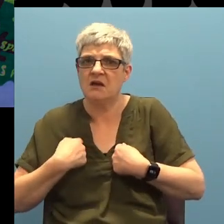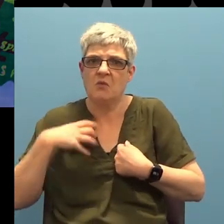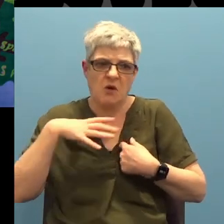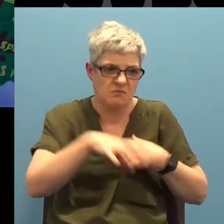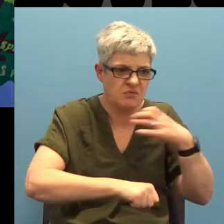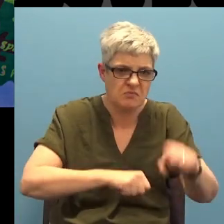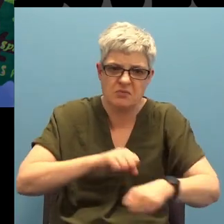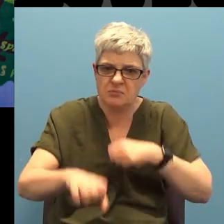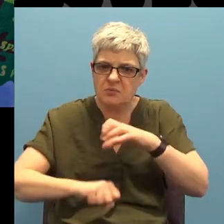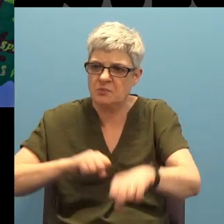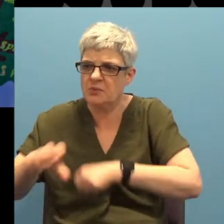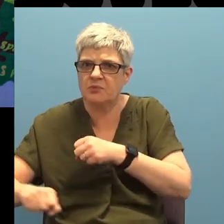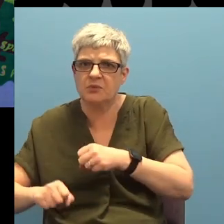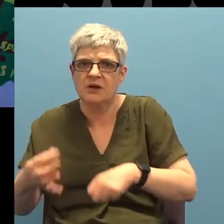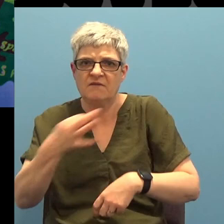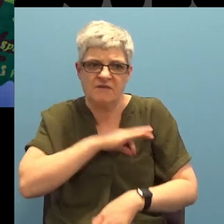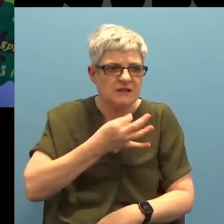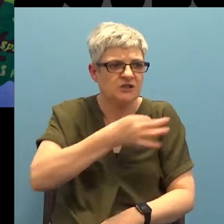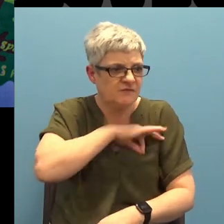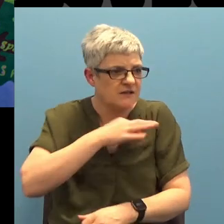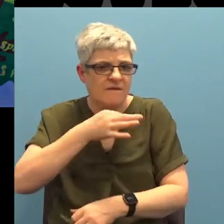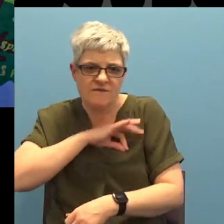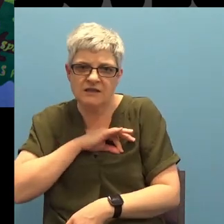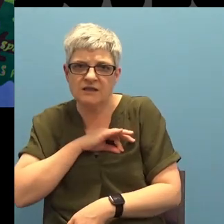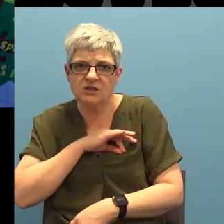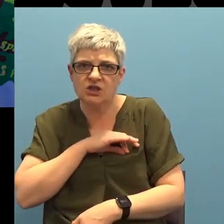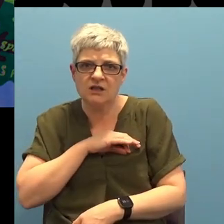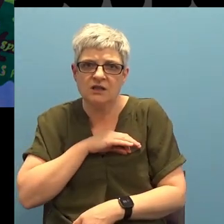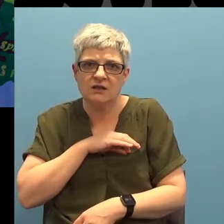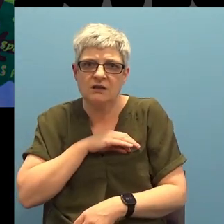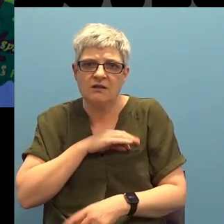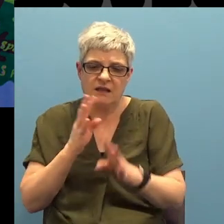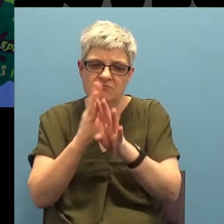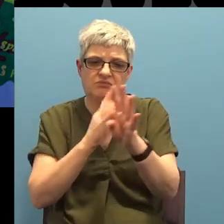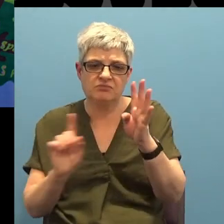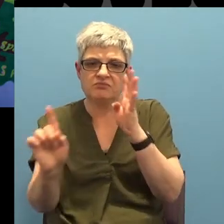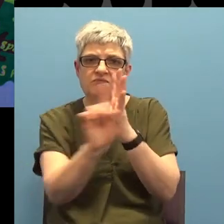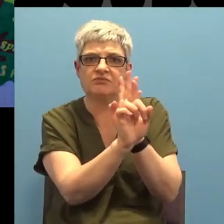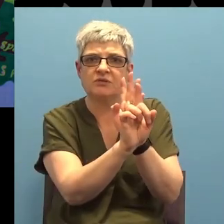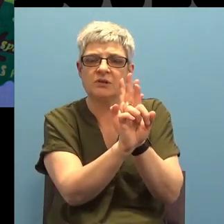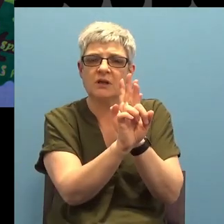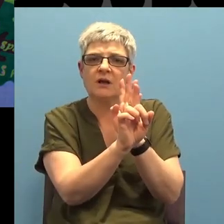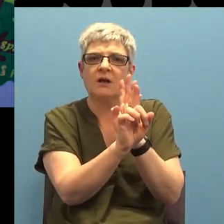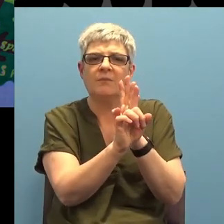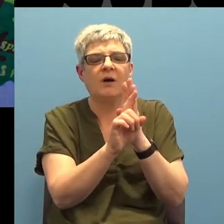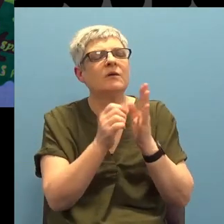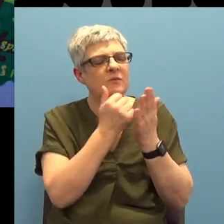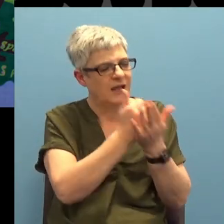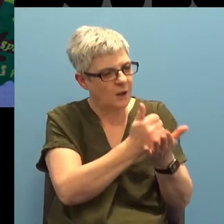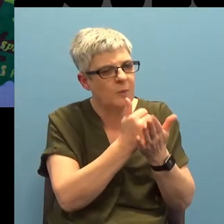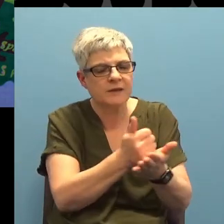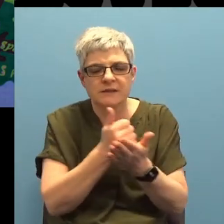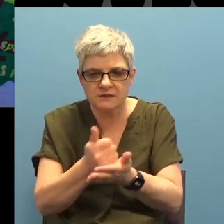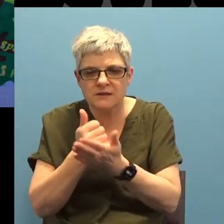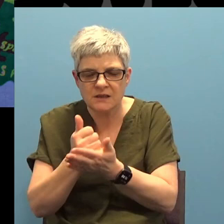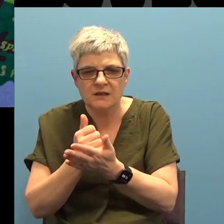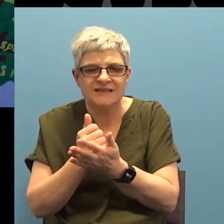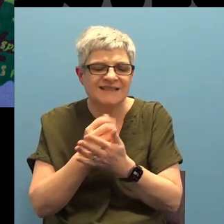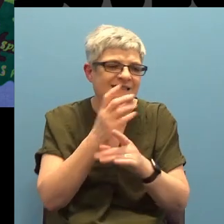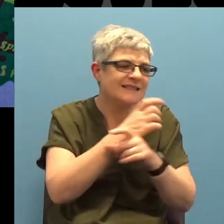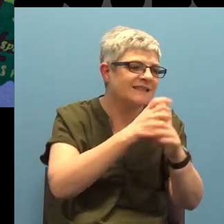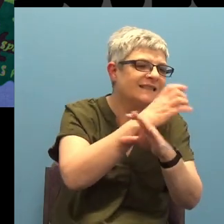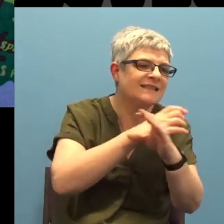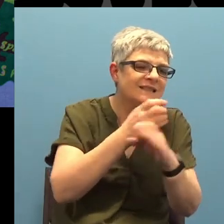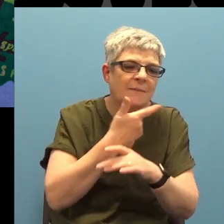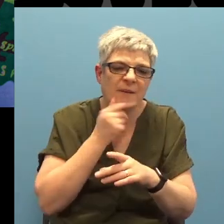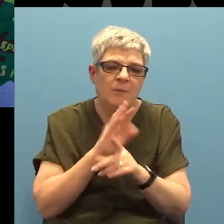seeks to take advantage, seeks to get a place further up the queue. Rather, help us to be a people on the lookout for those who have been